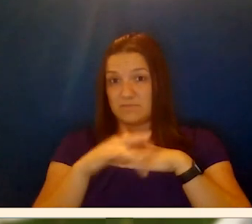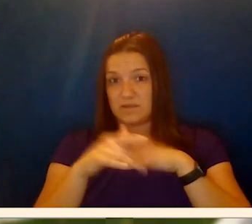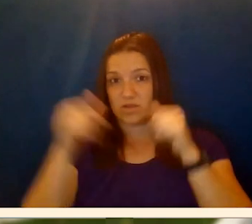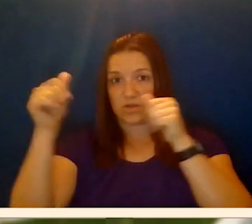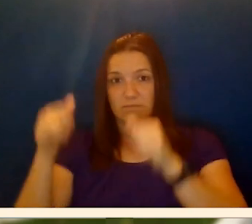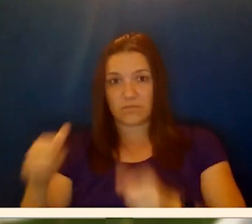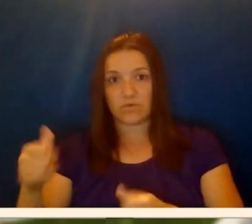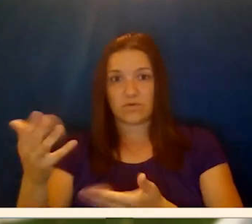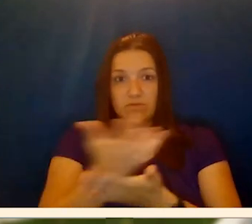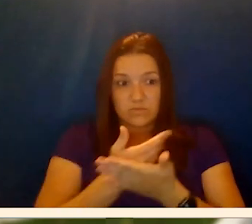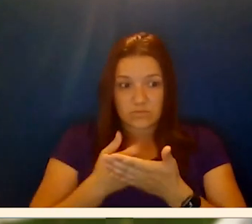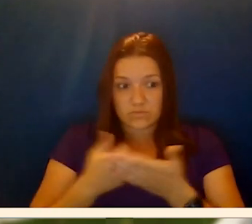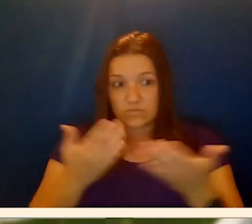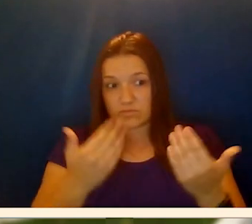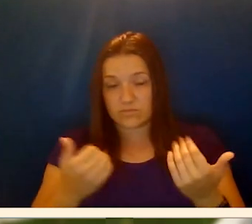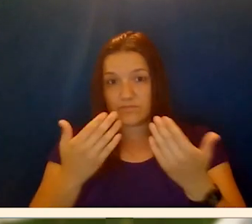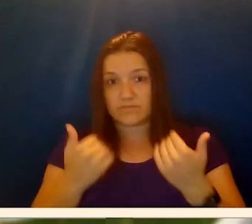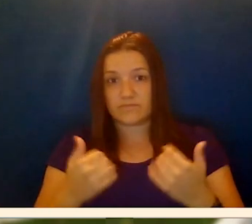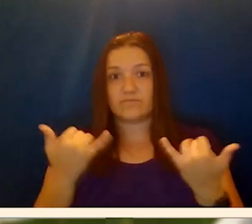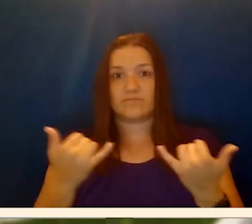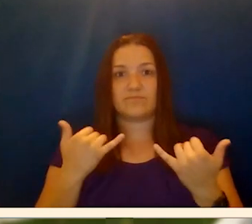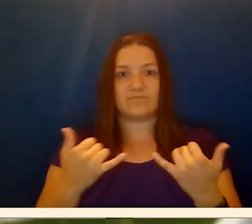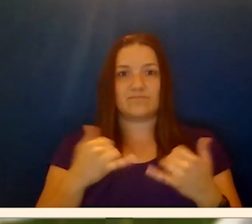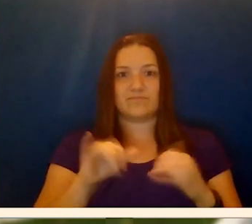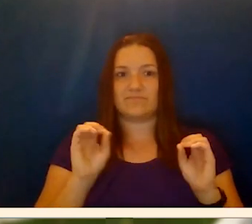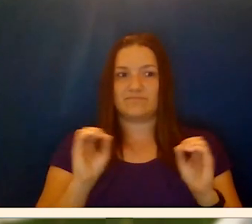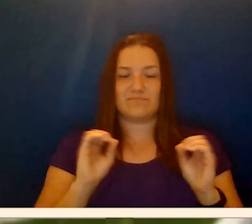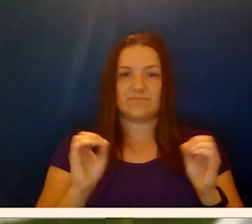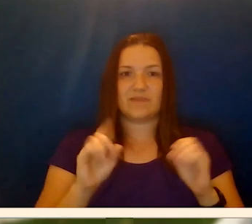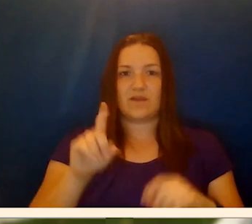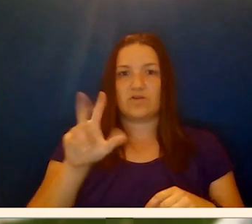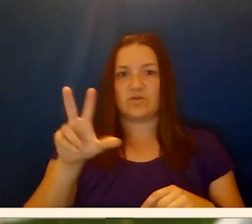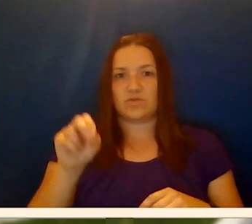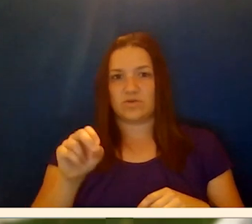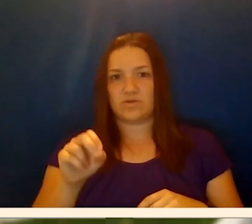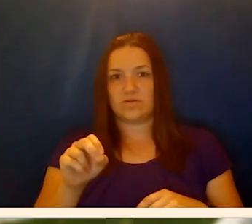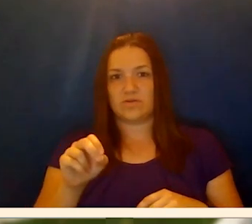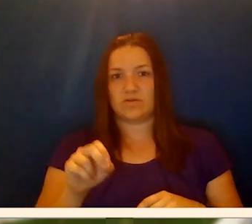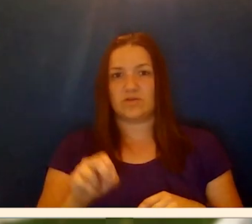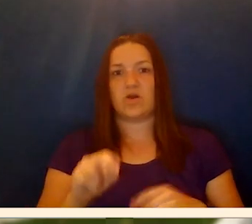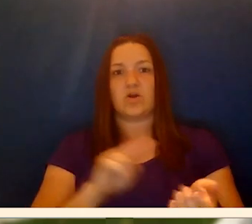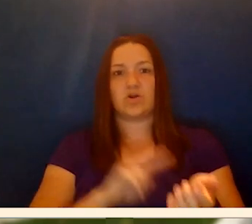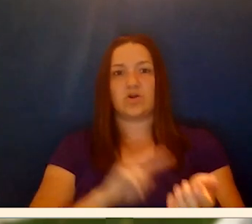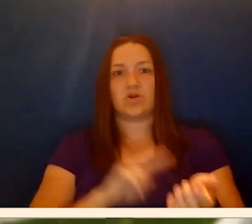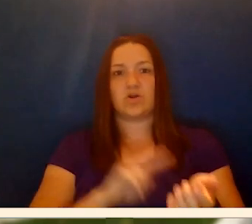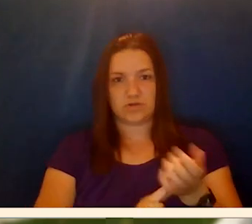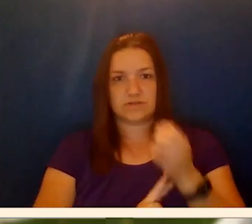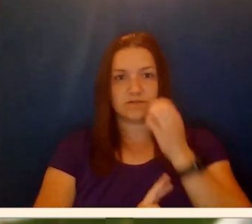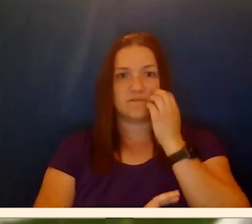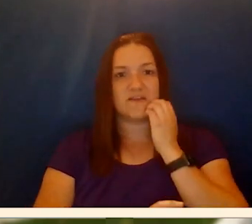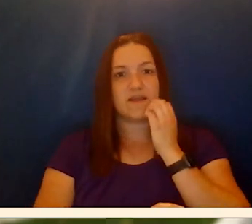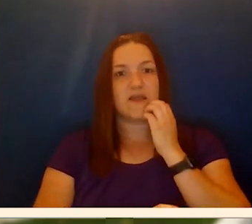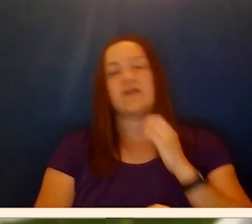we're recruiting for them, but they're currently vacant, and about 130 of them are bedside nurses.